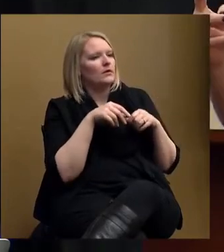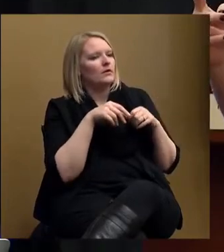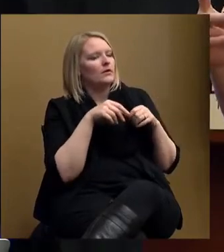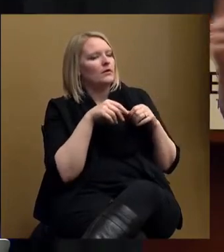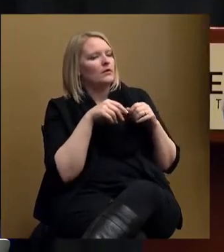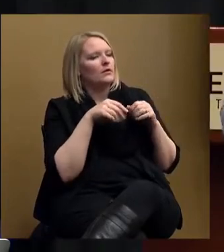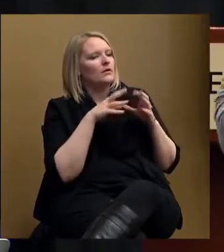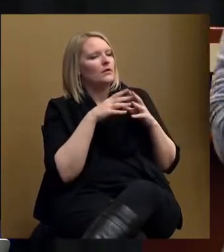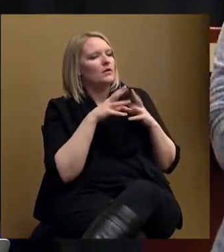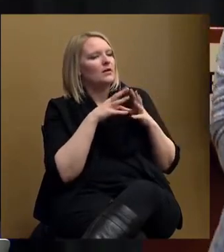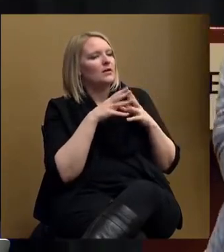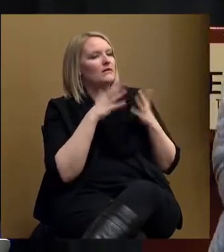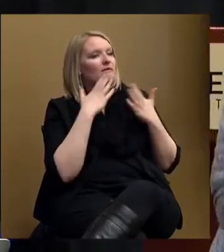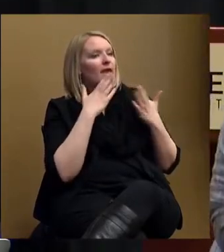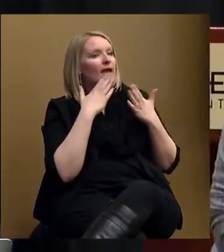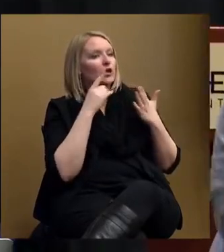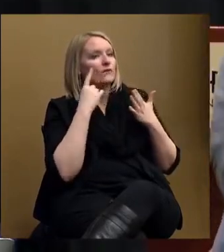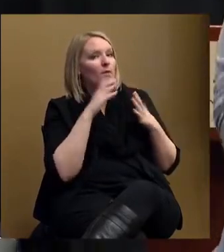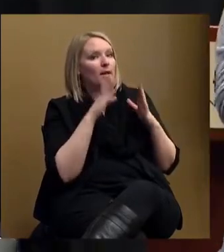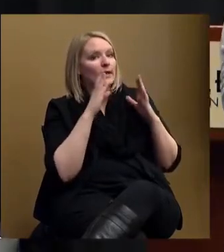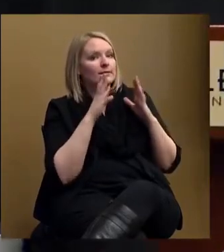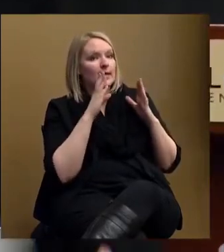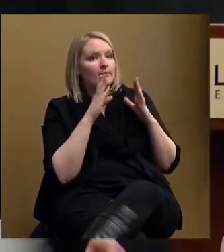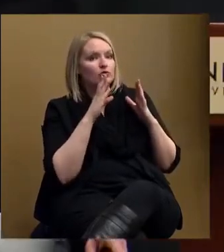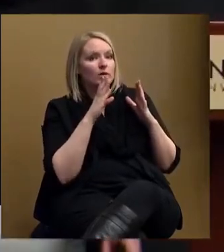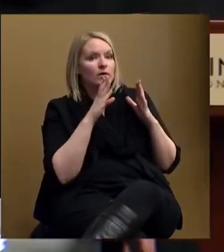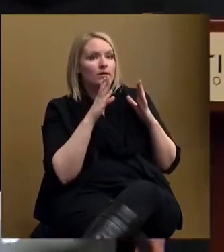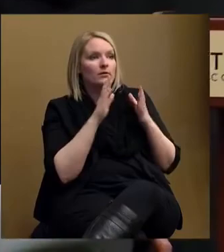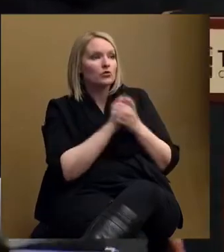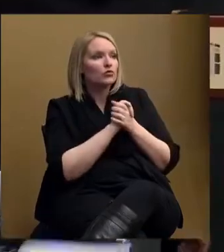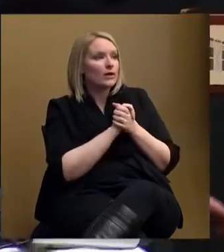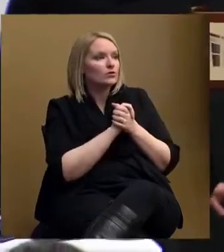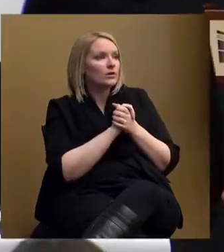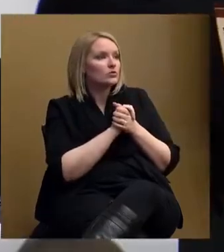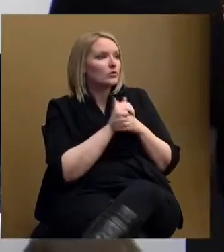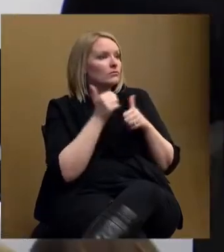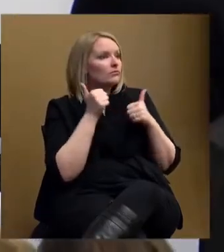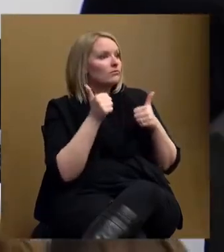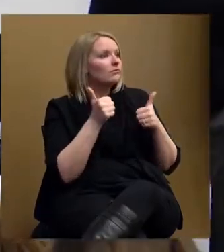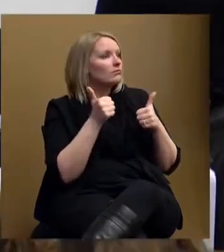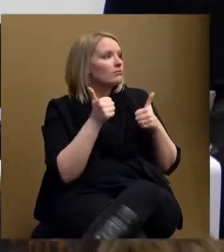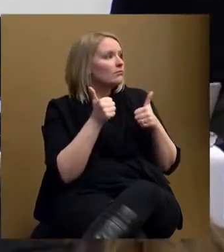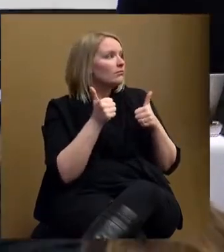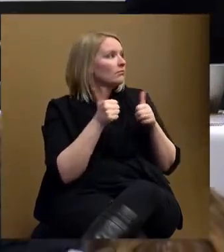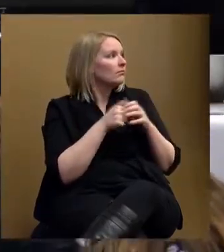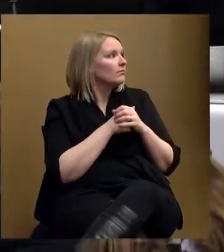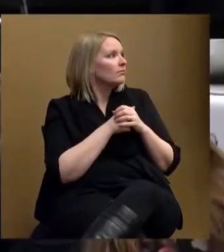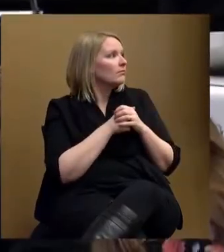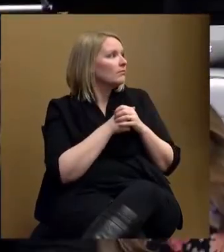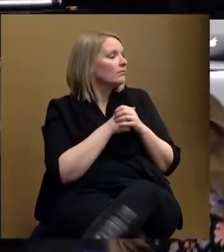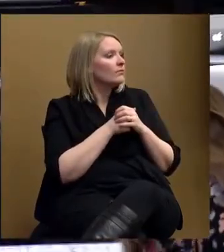And thank you all for your attention Yes, and thank you. regulation. It was fabulous.